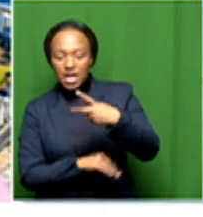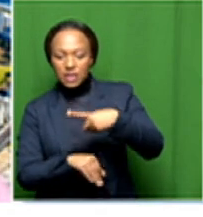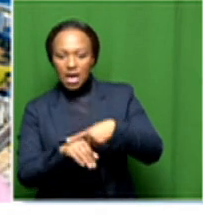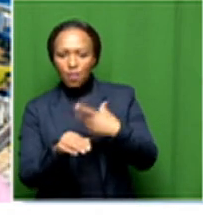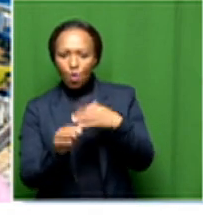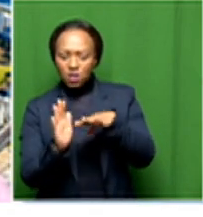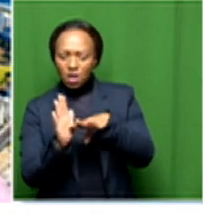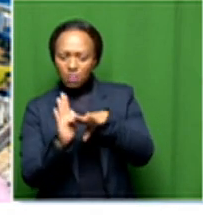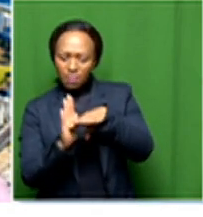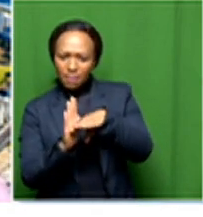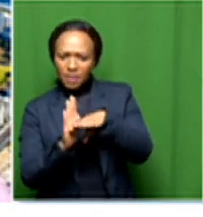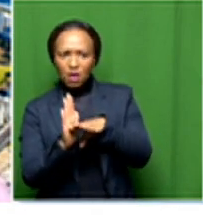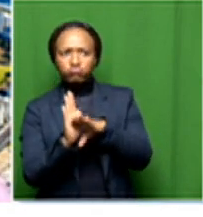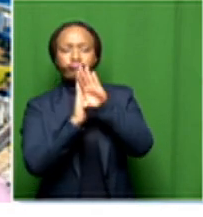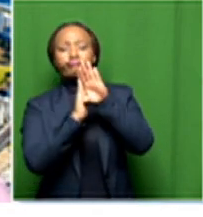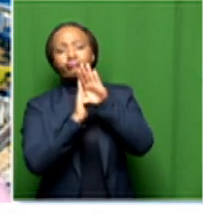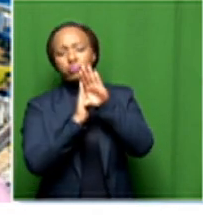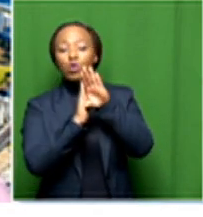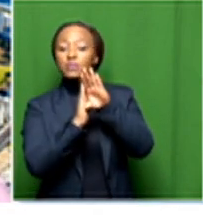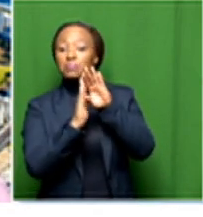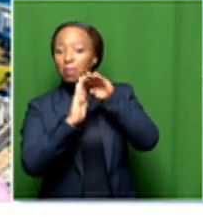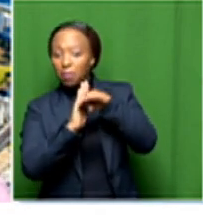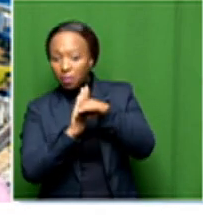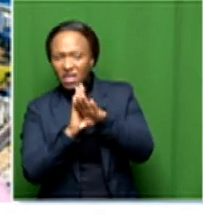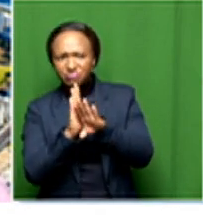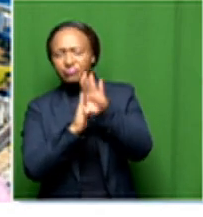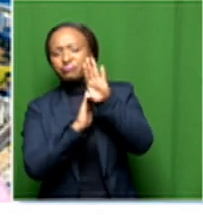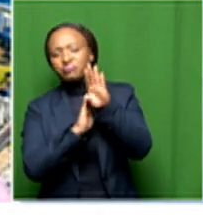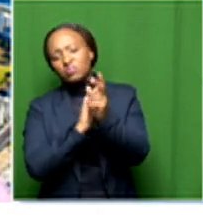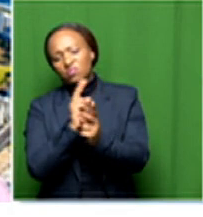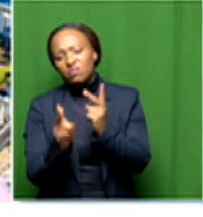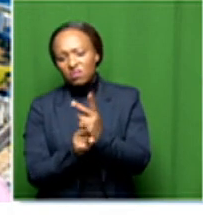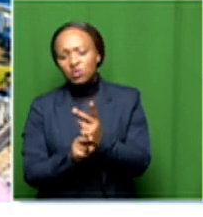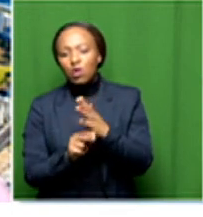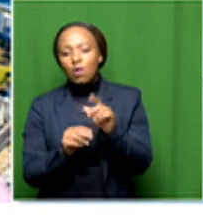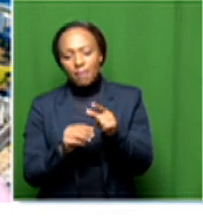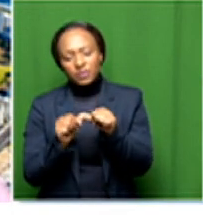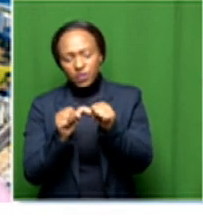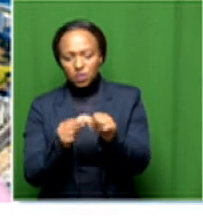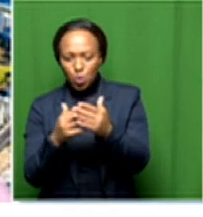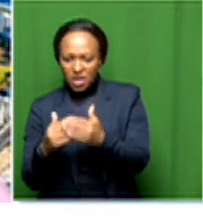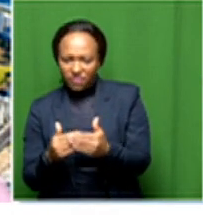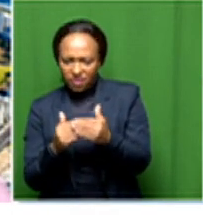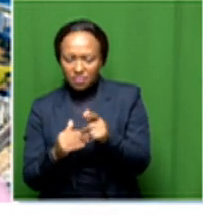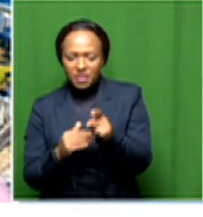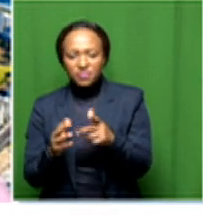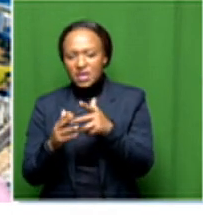be a resurgence of the virus. This has already happened in several countries. So I think we still need to be very cautious, still apply all